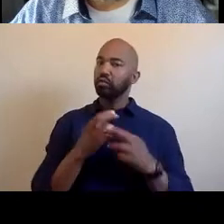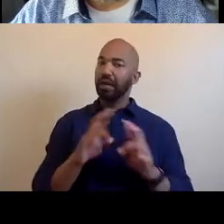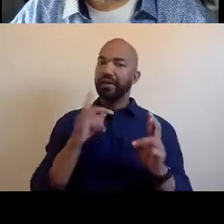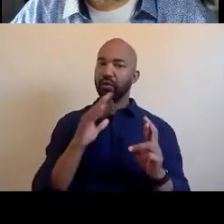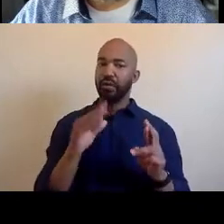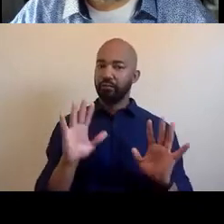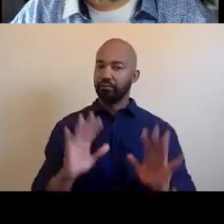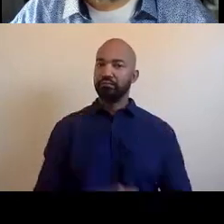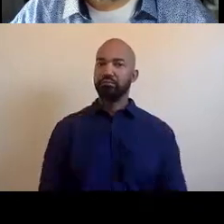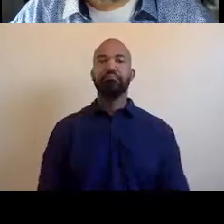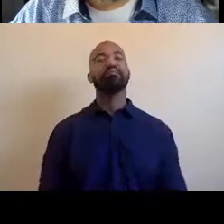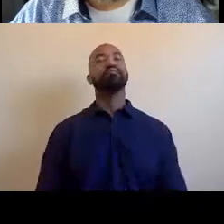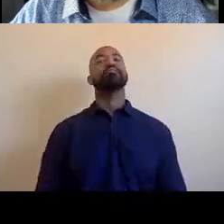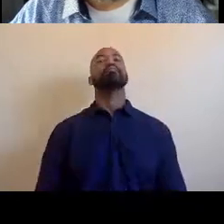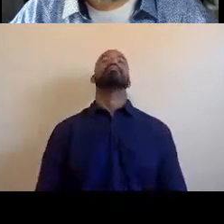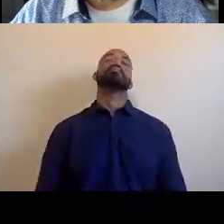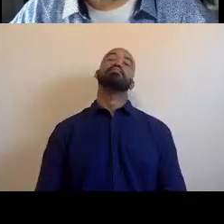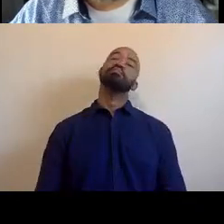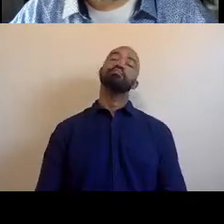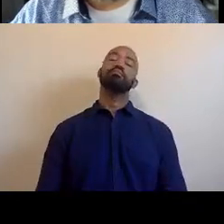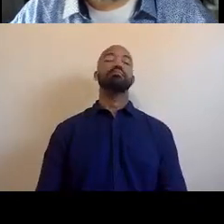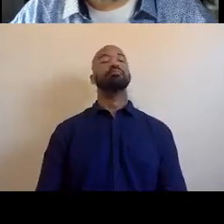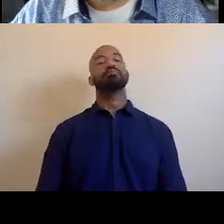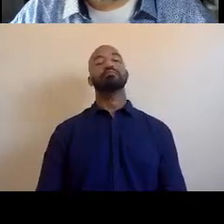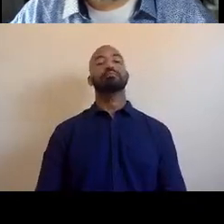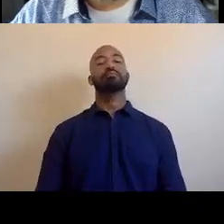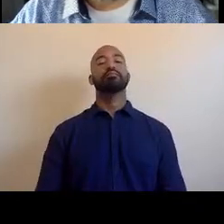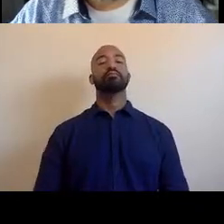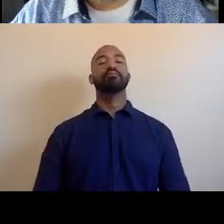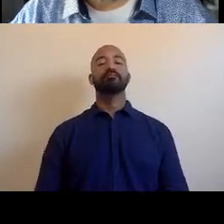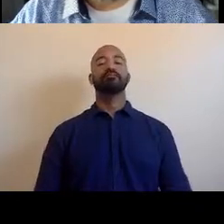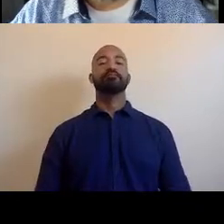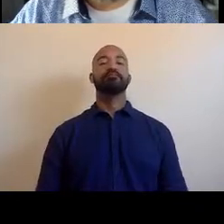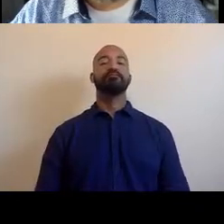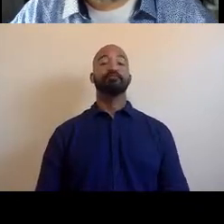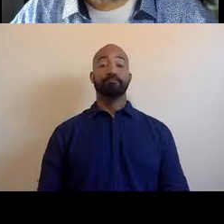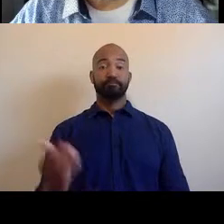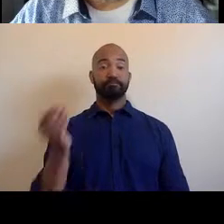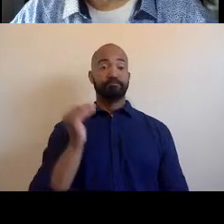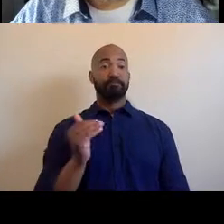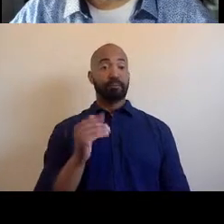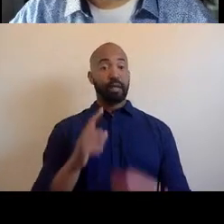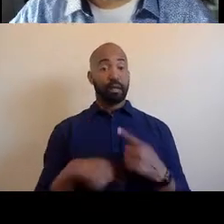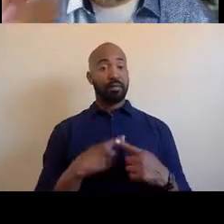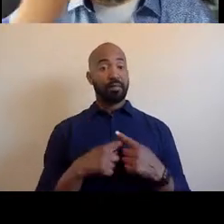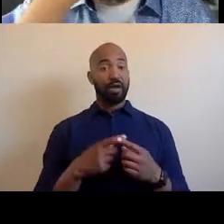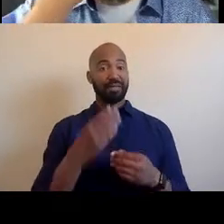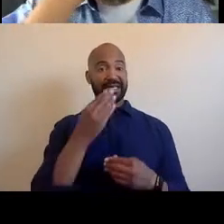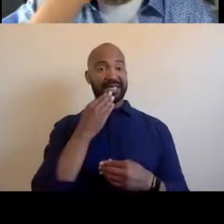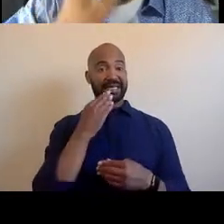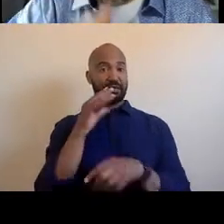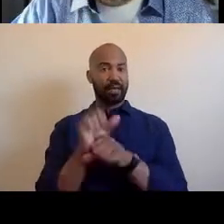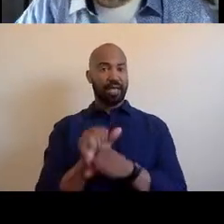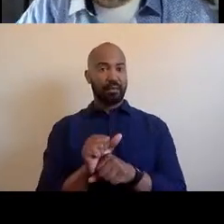all right. So moving on a little bit to eating healthy and wise. So I love